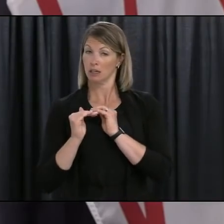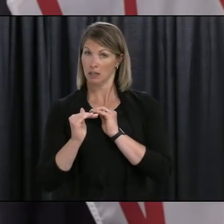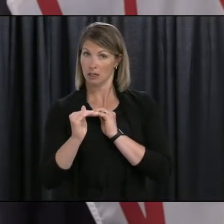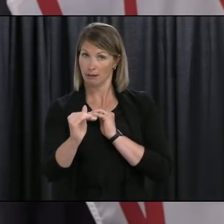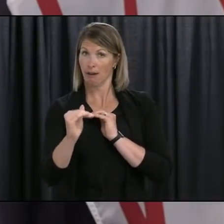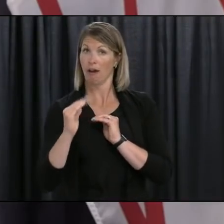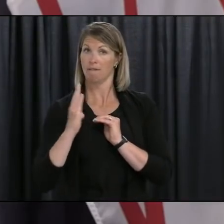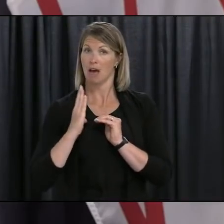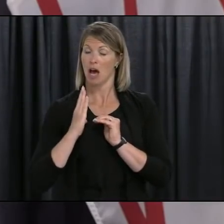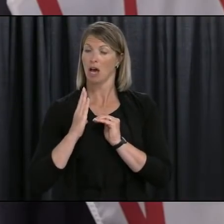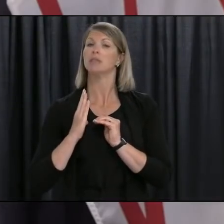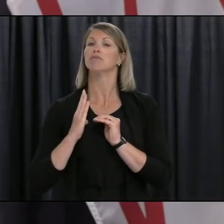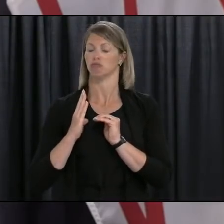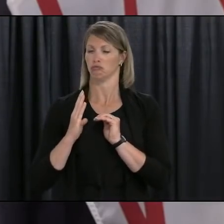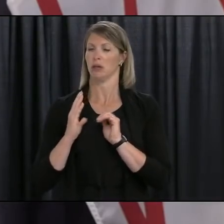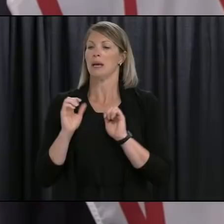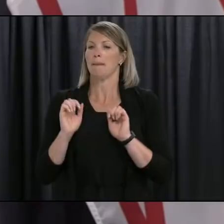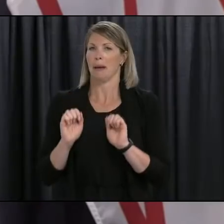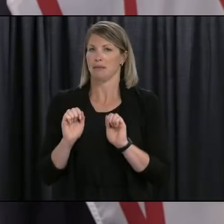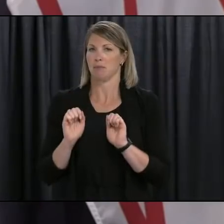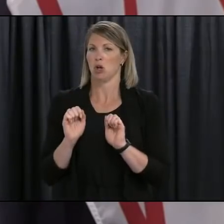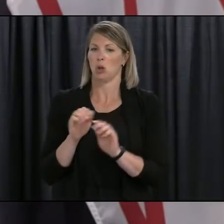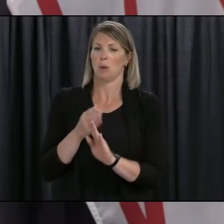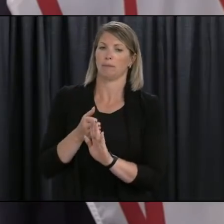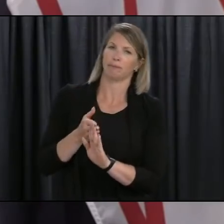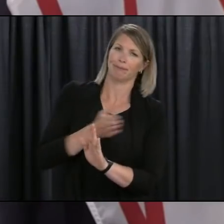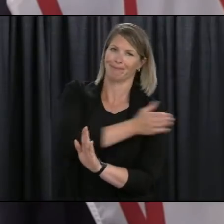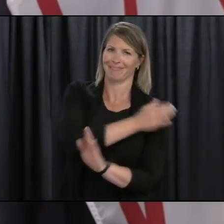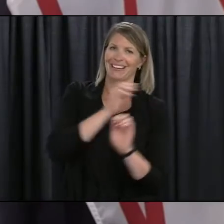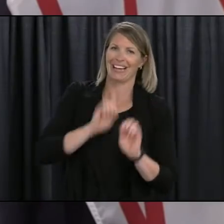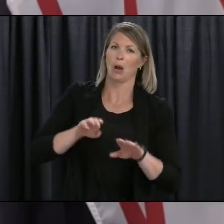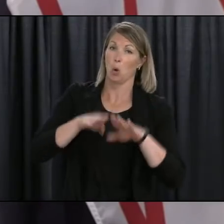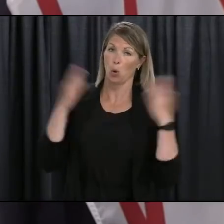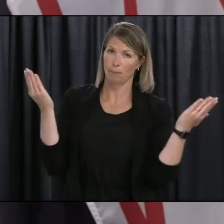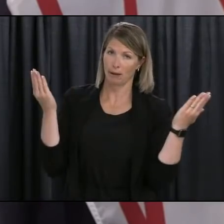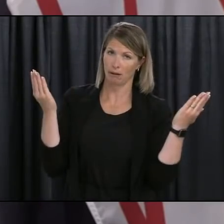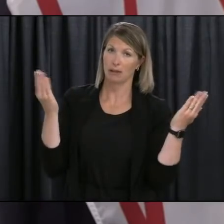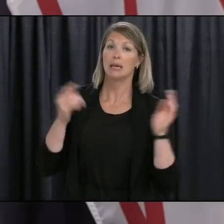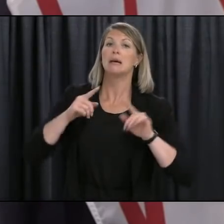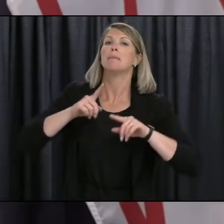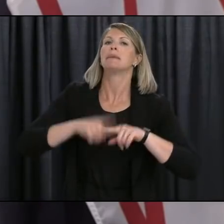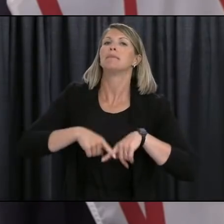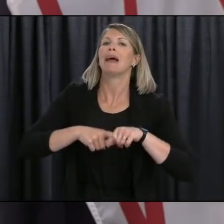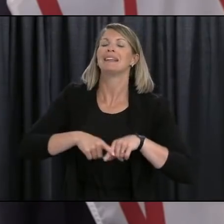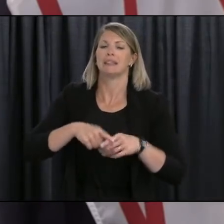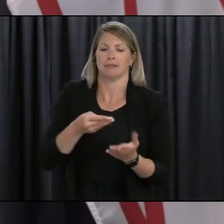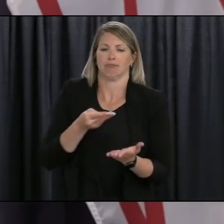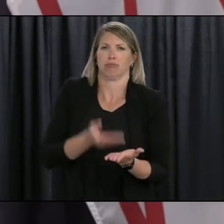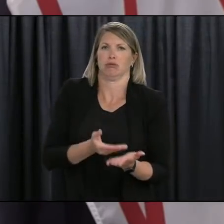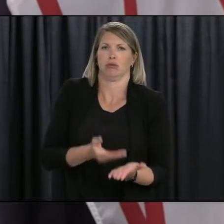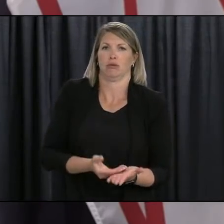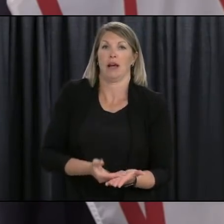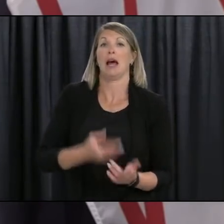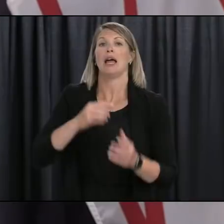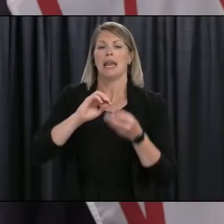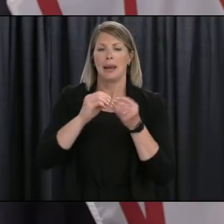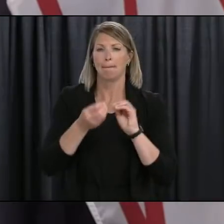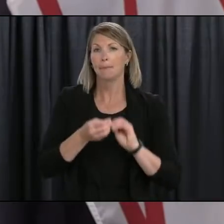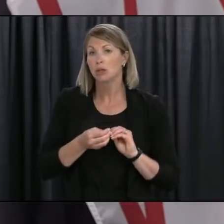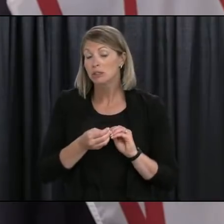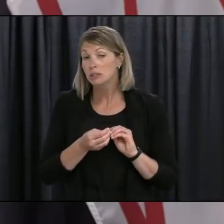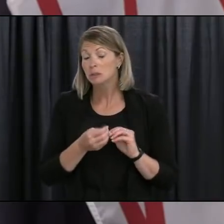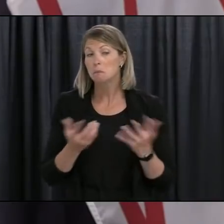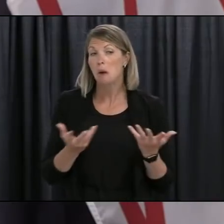after July 3rd would get us into the July 17th timeframe. And then look at the epidemiology in other provinces, decisions